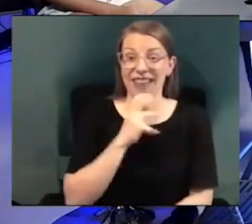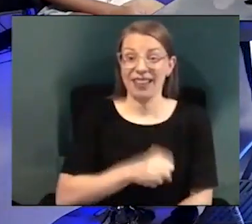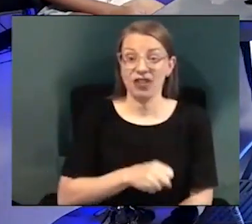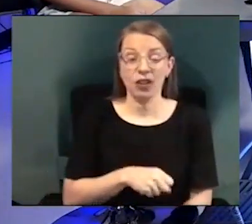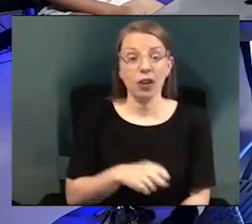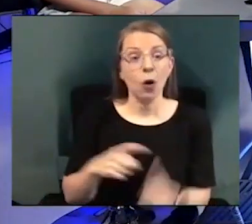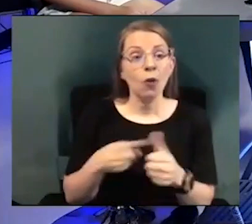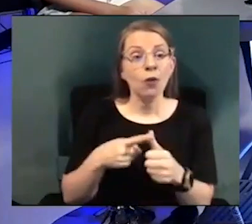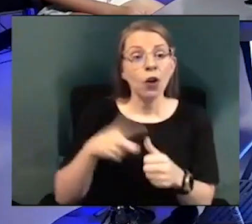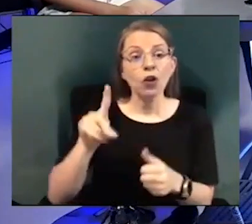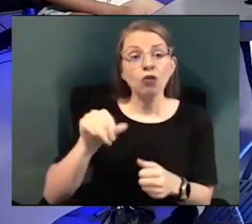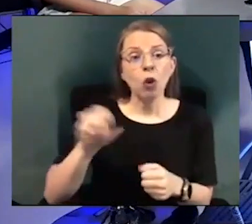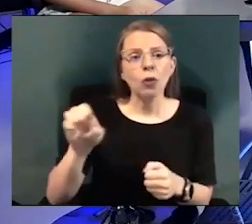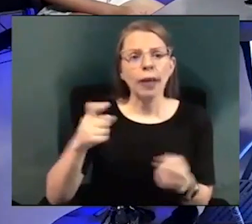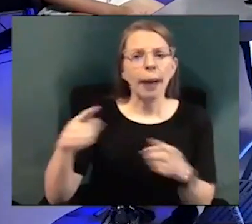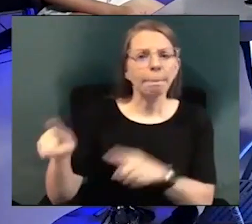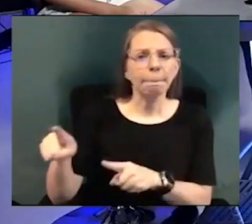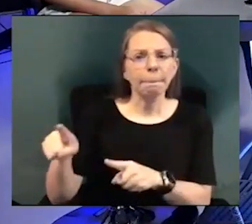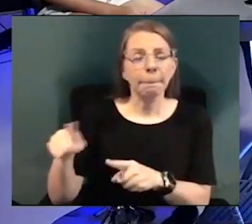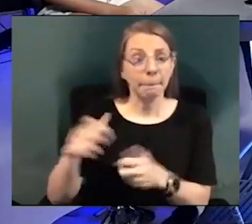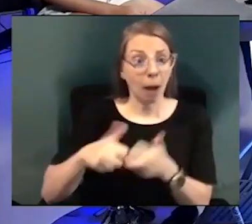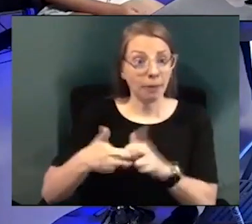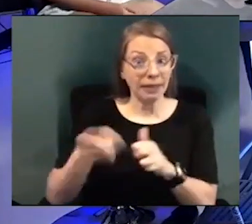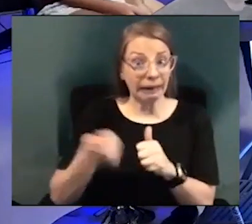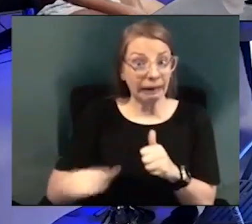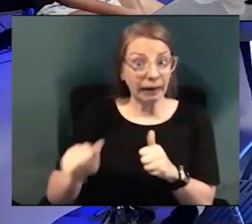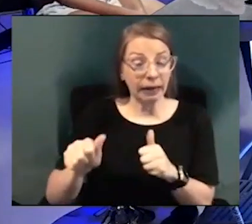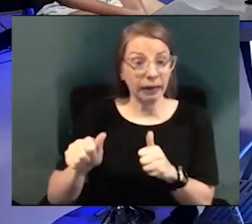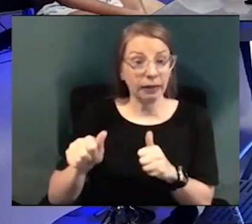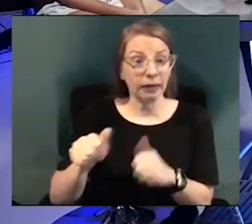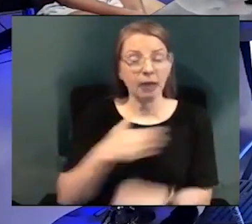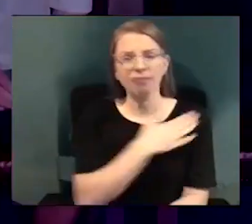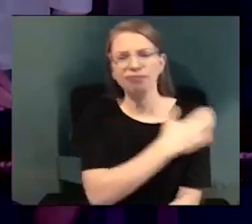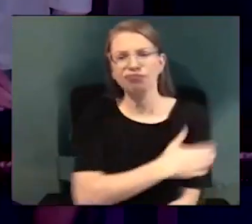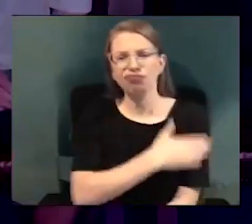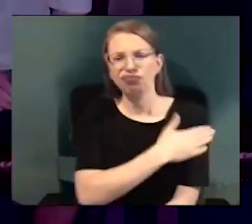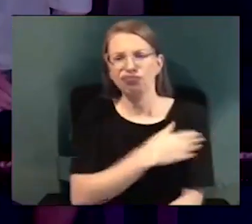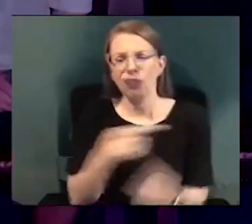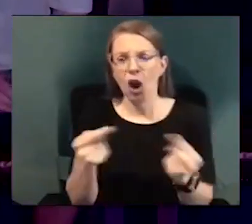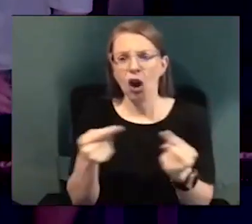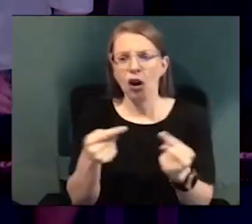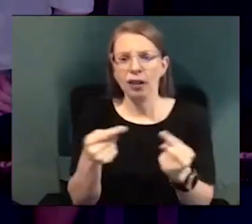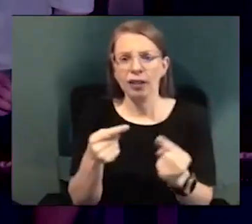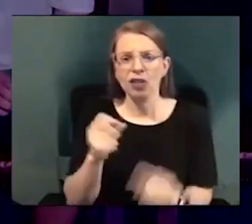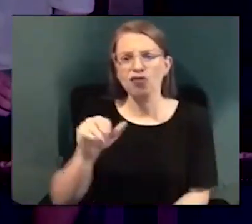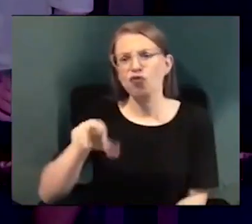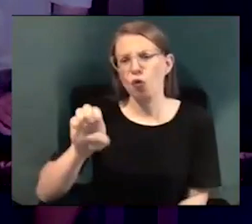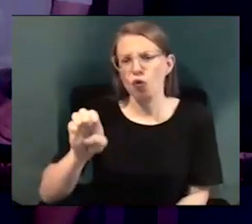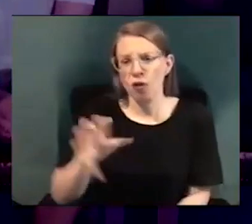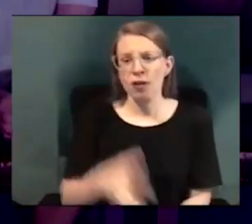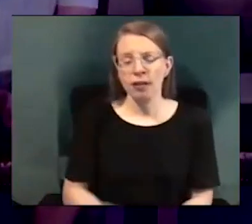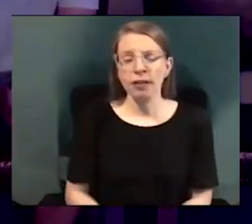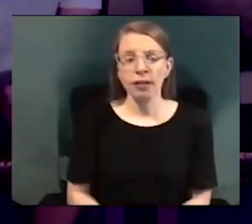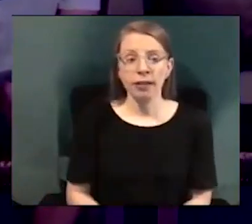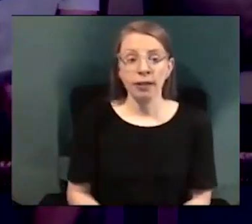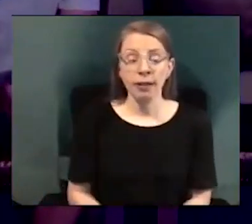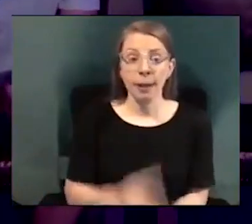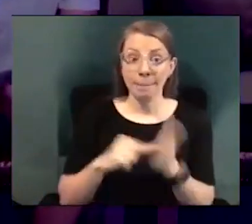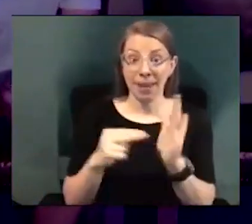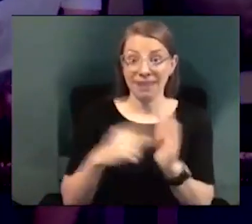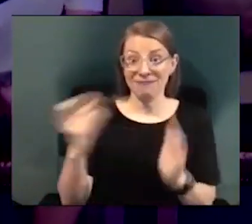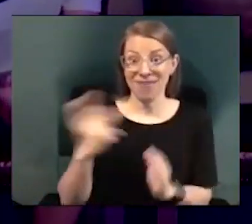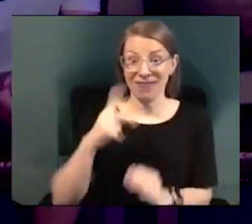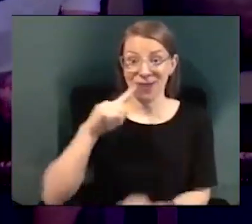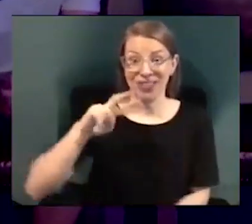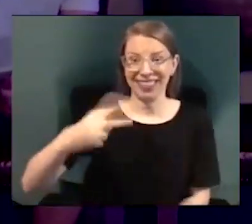dose, Caroline? Did you have any problems? I had a sore arm. My arm was sore. But you came back for the next dose. Yeah. Well